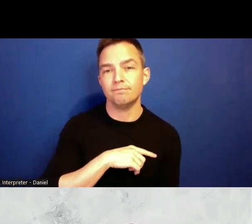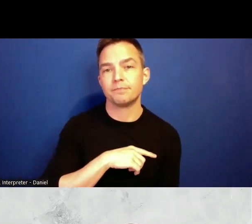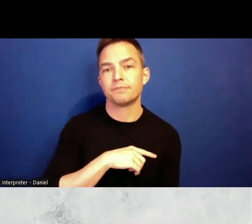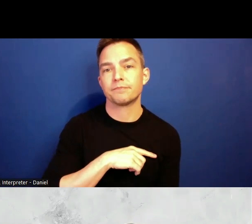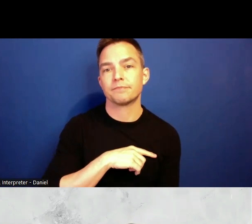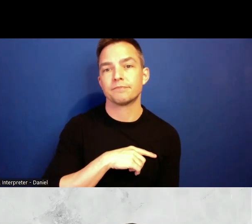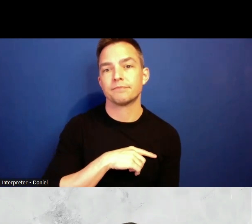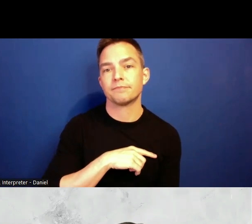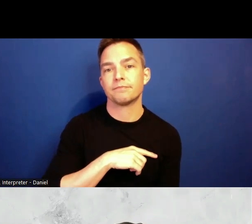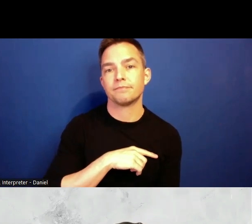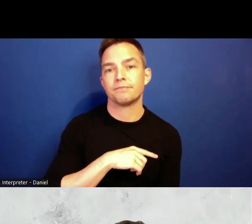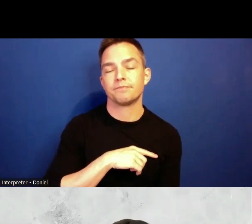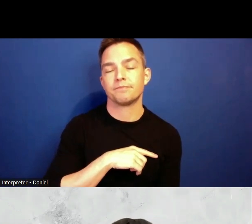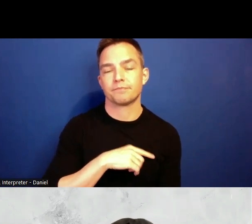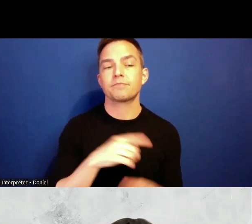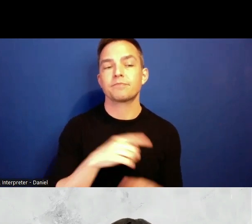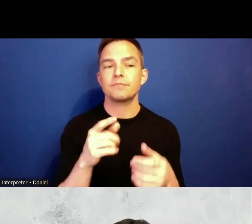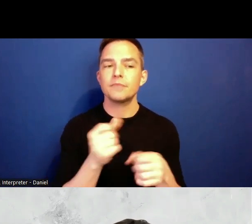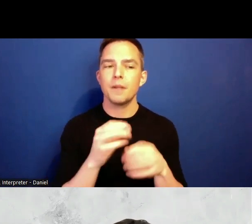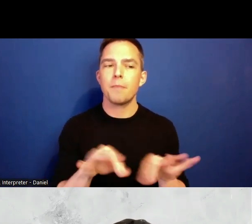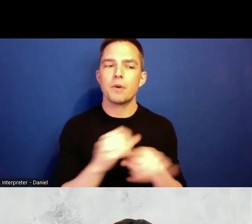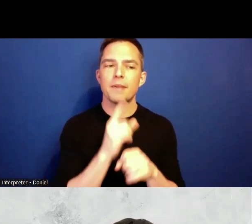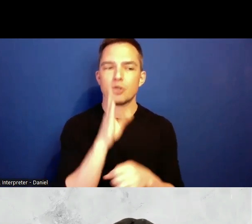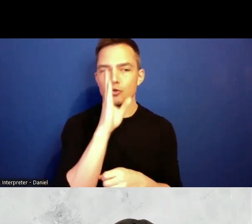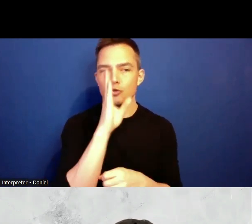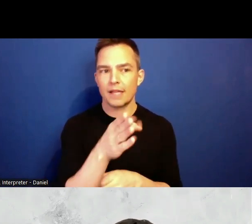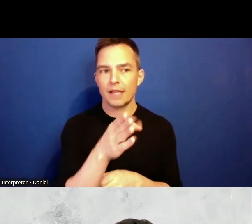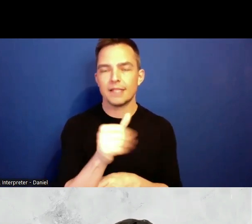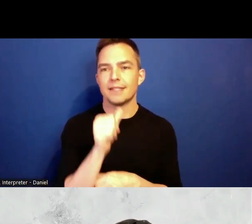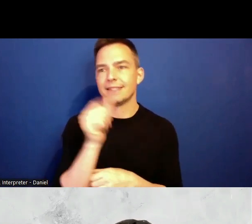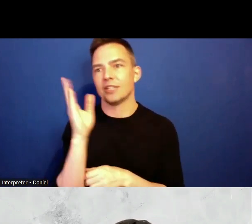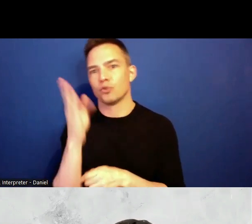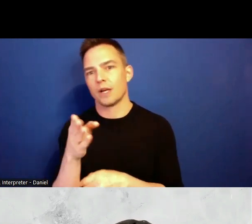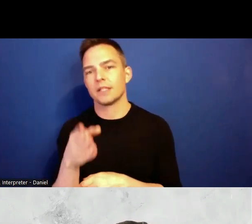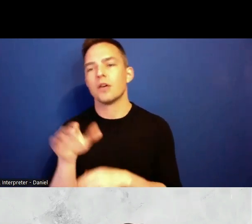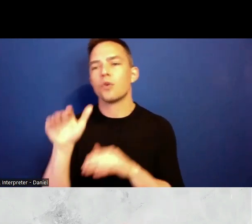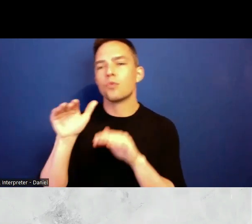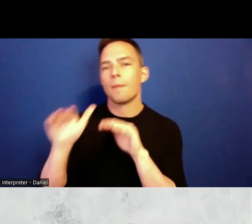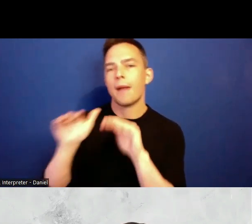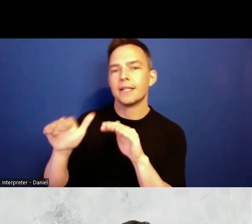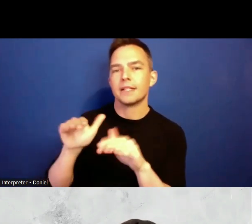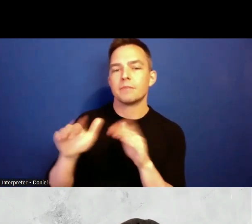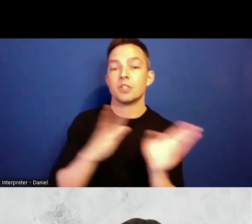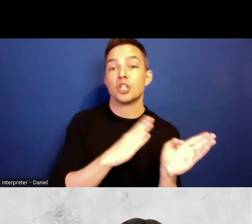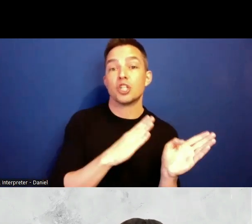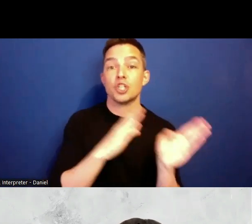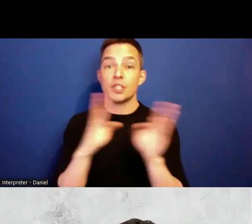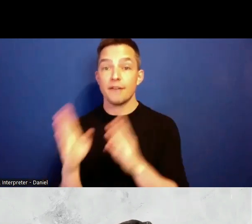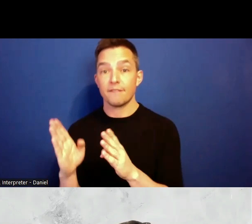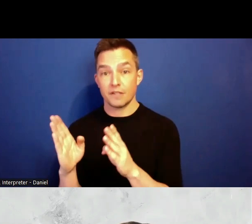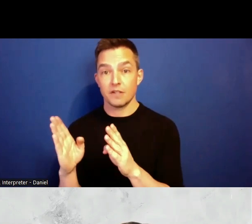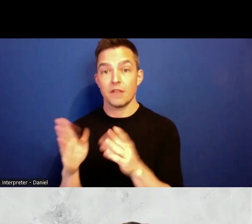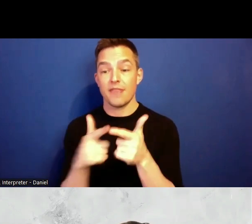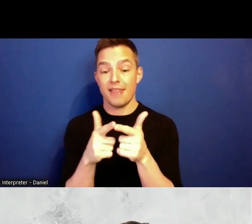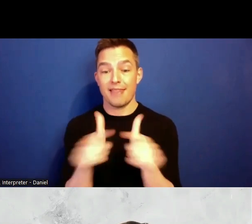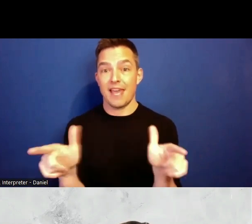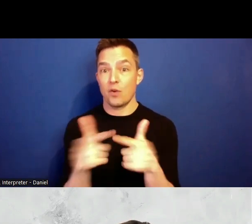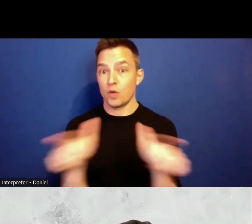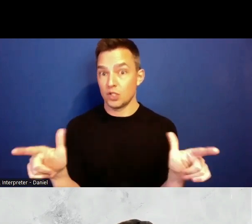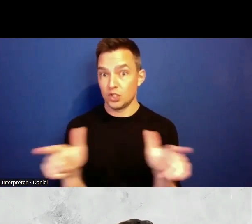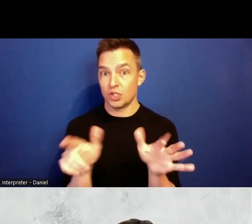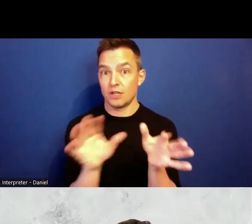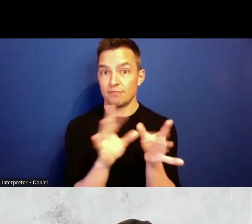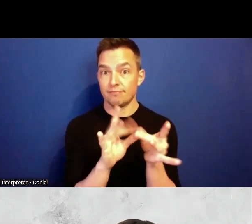we are directly and indirectly reminding them that shifting the language and shifting